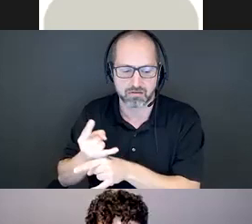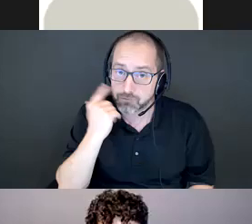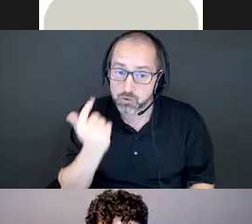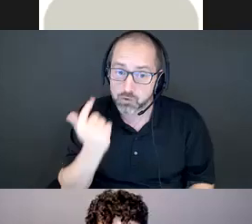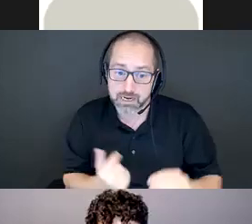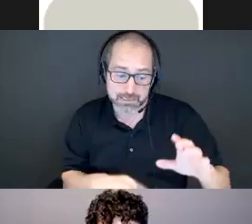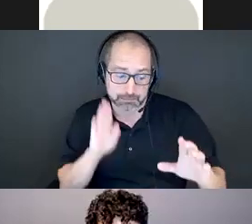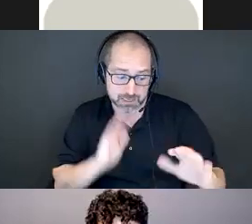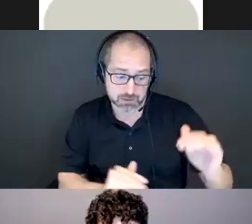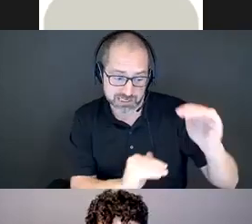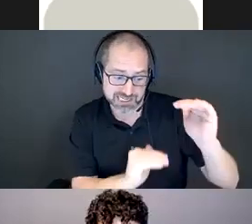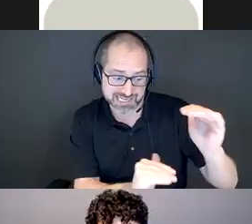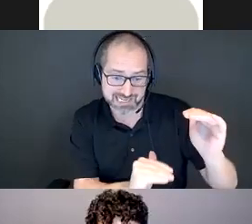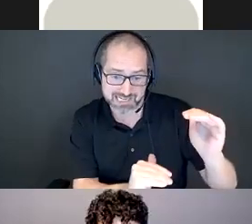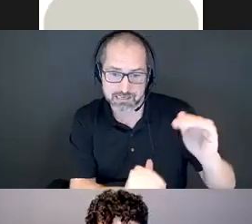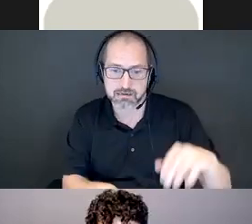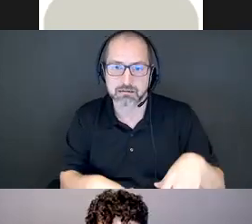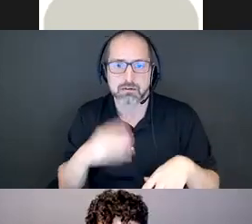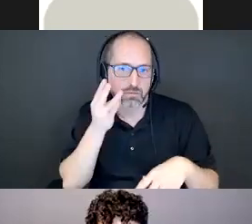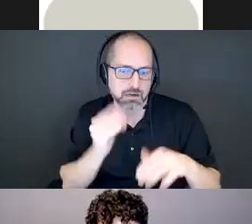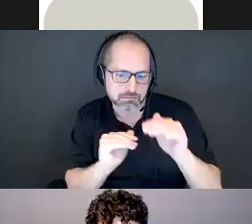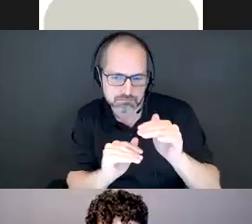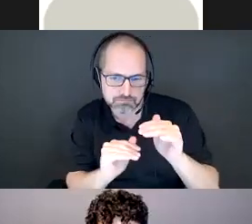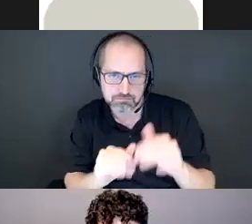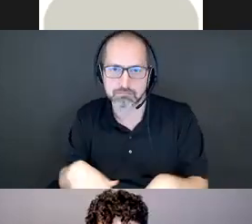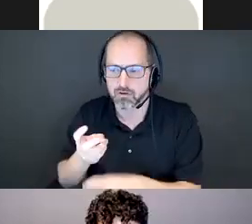these are all the same. So these are all a standard drink.